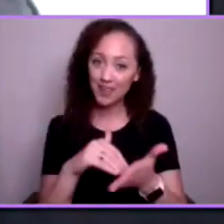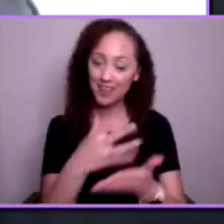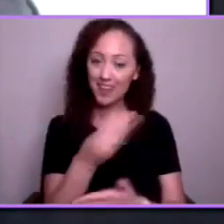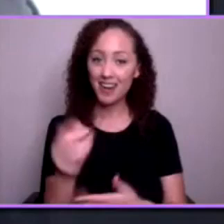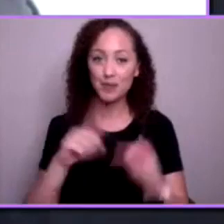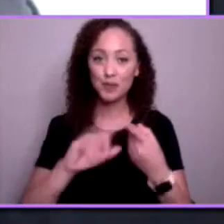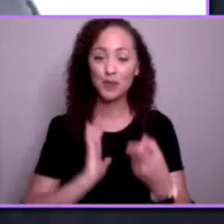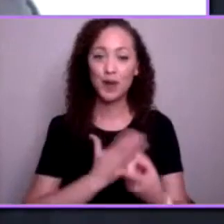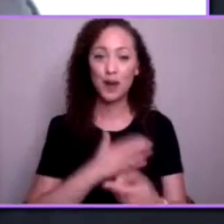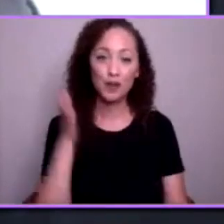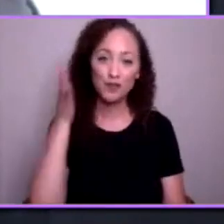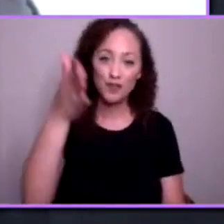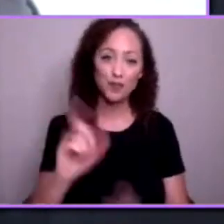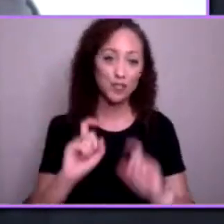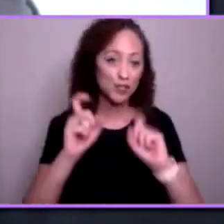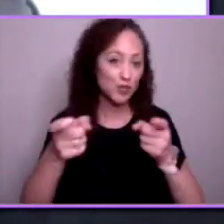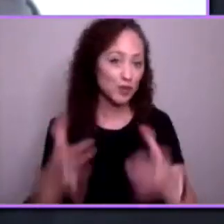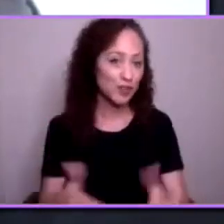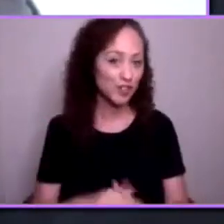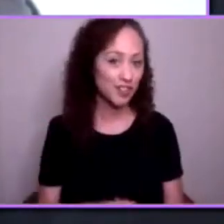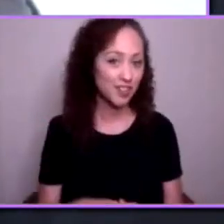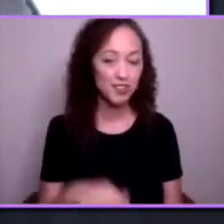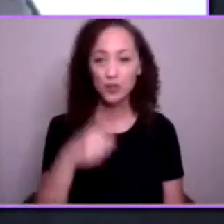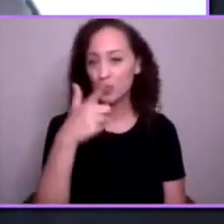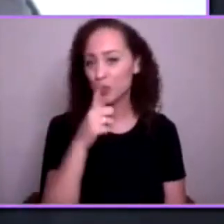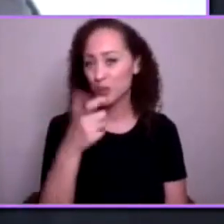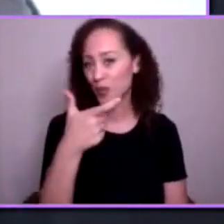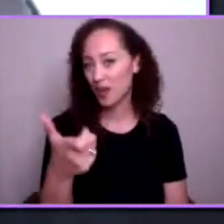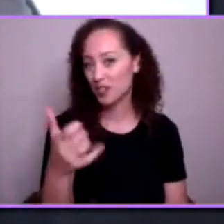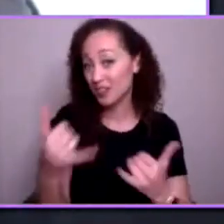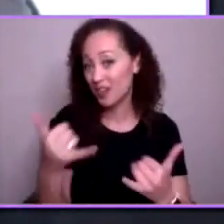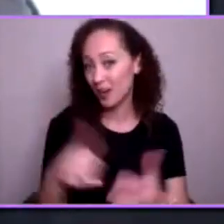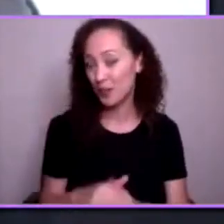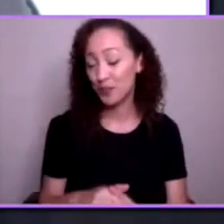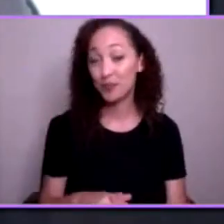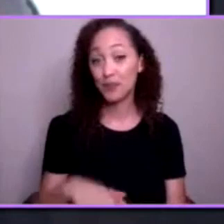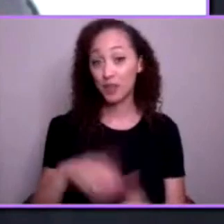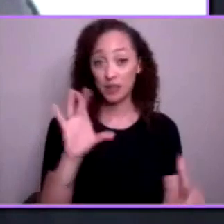watching right now. The links are in the chats.